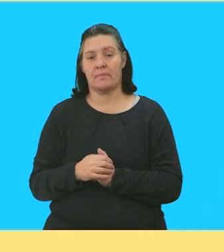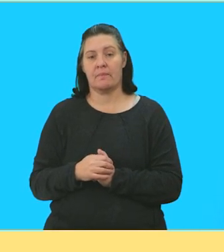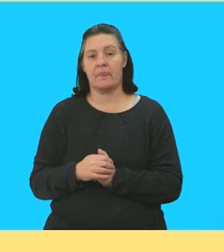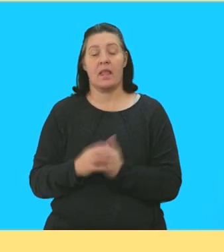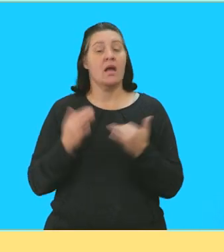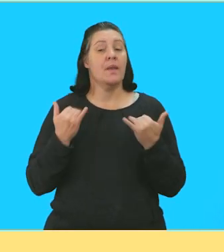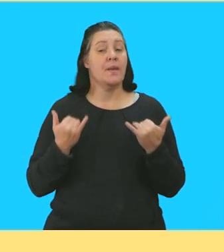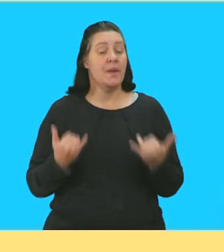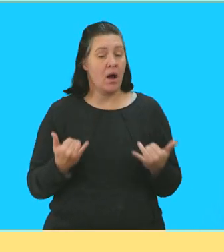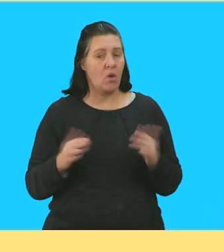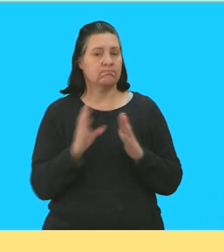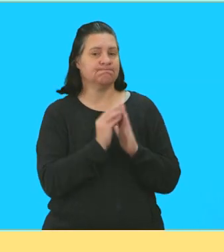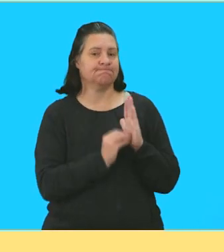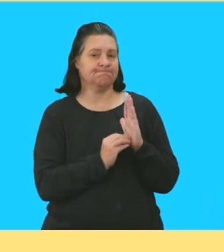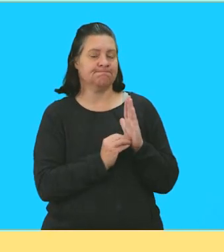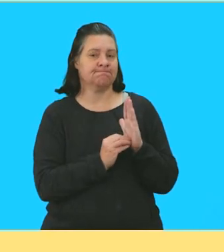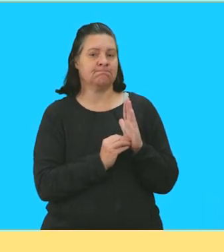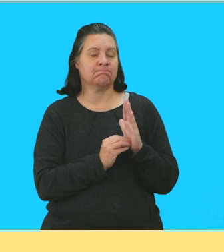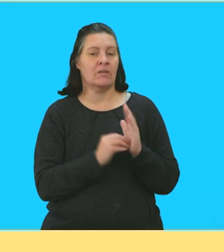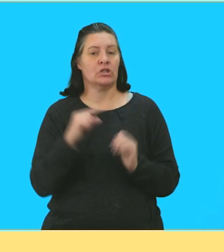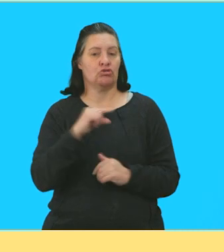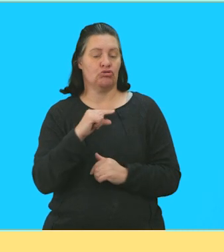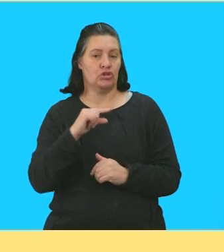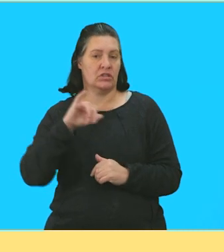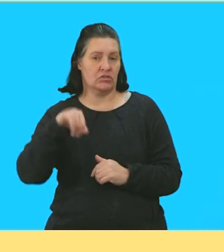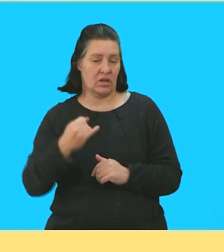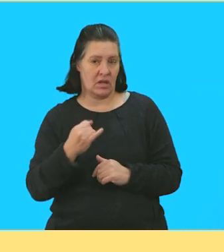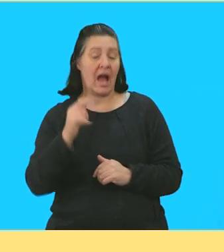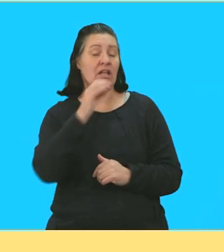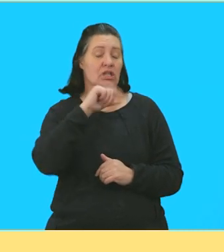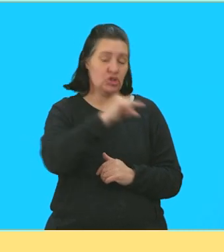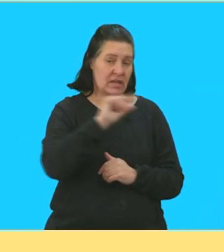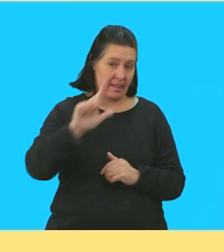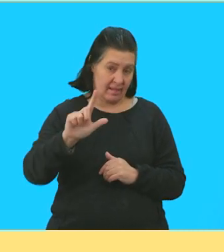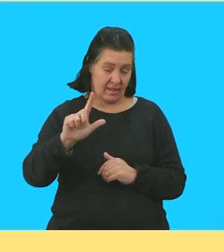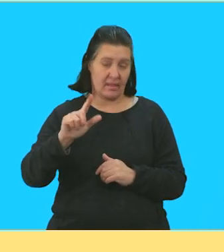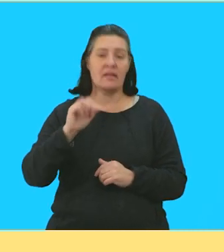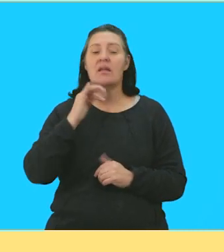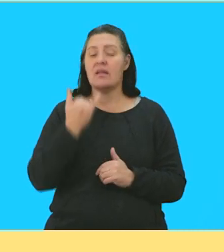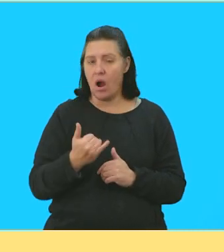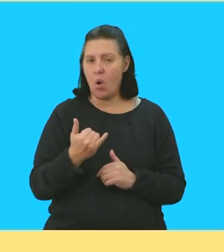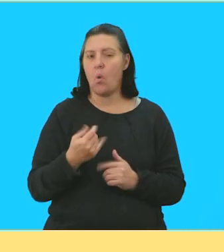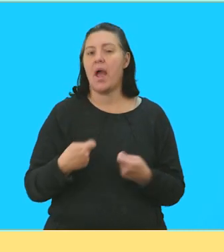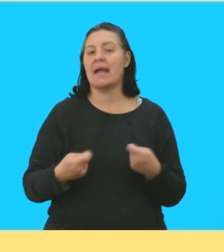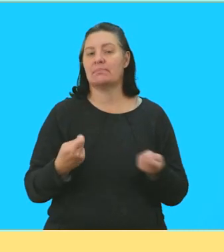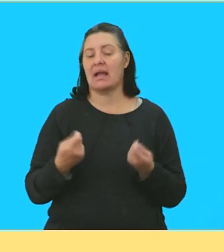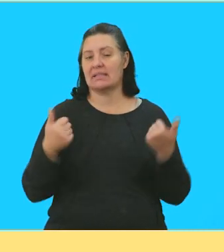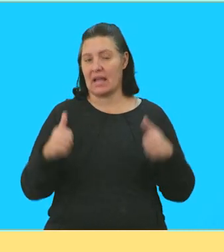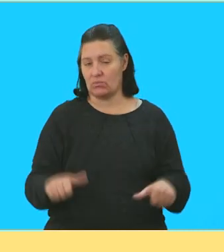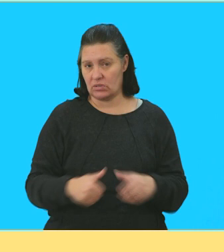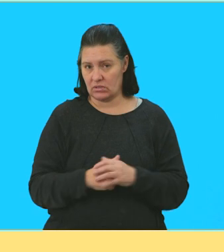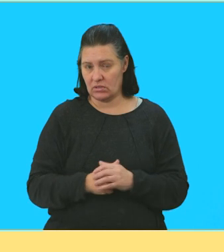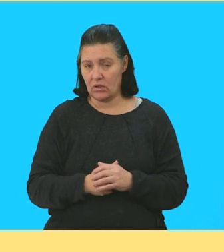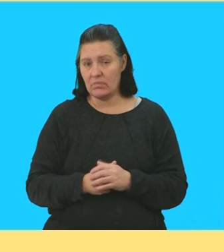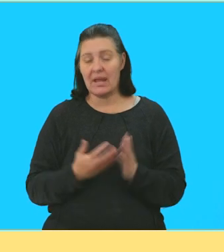We will now record it in the general ledger. So in the packing materials, remember it's an expense account, so it